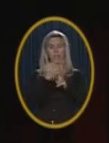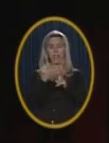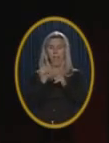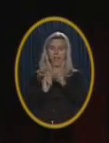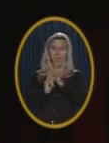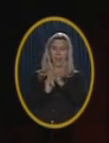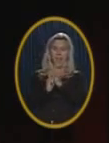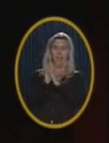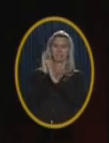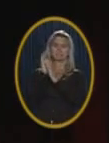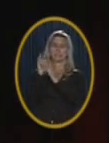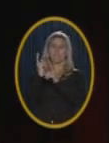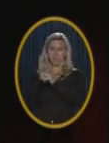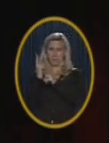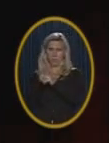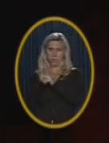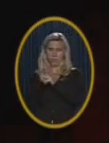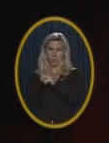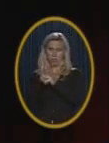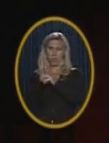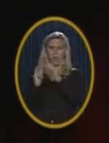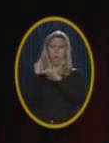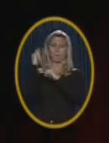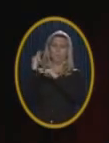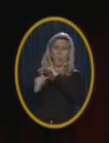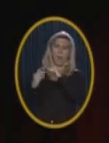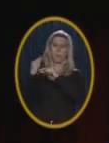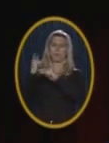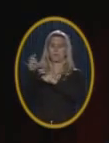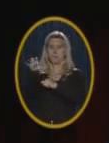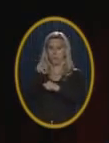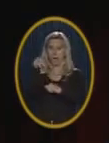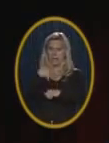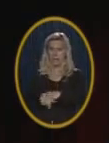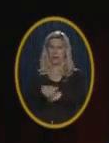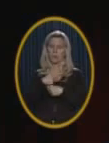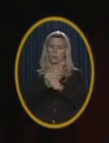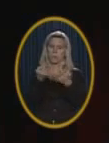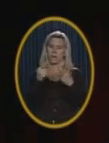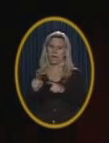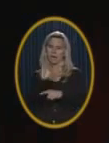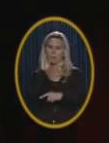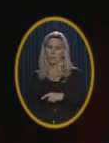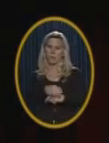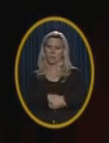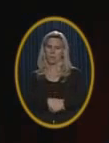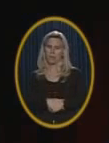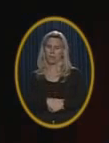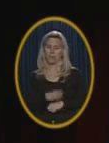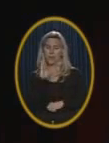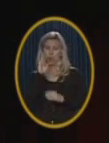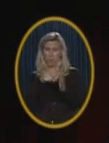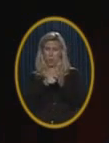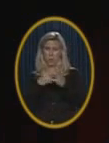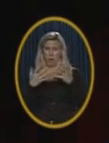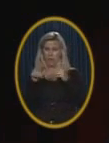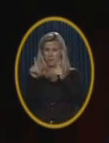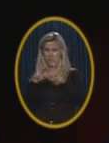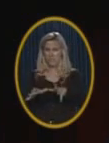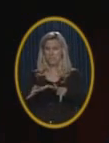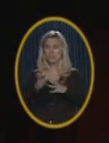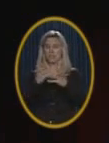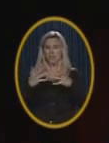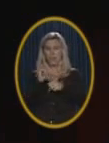abort capability all the way to orbit and all the way back down, and we'll make that happen. Sure will. It's going to take a lot of testing, a lot of